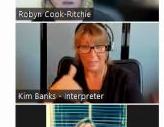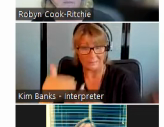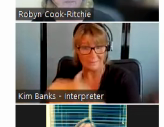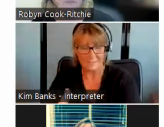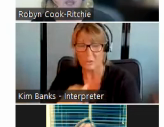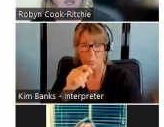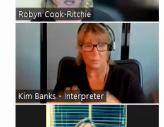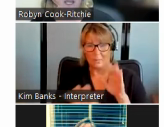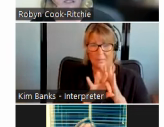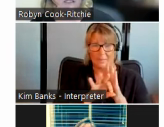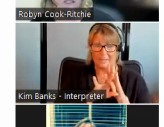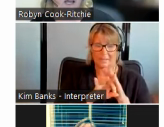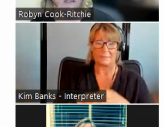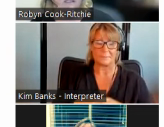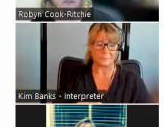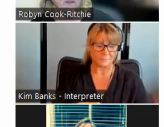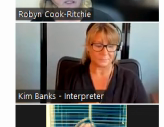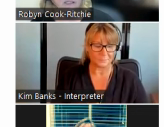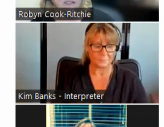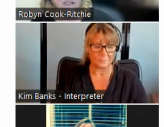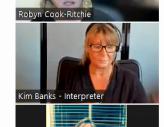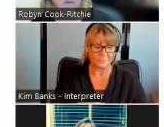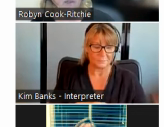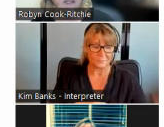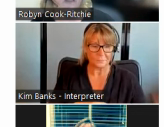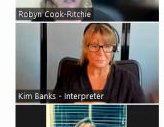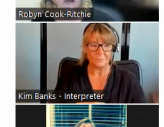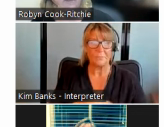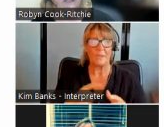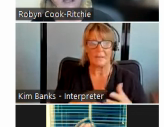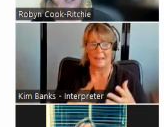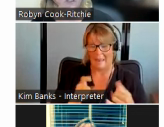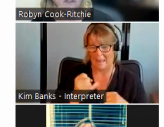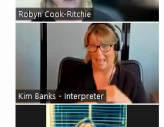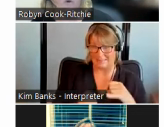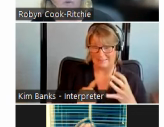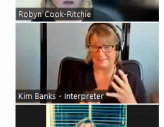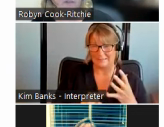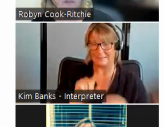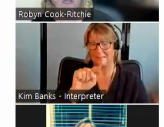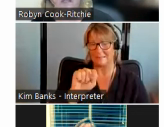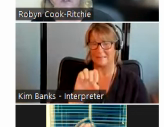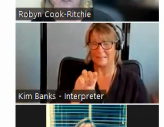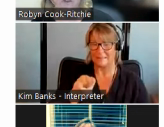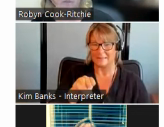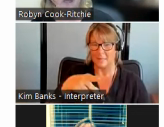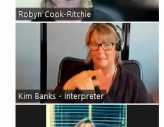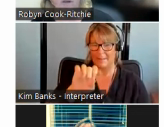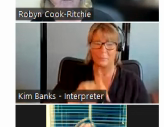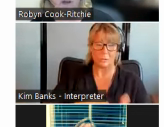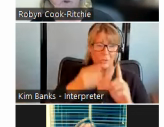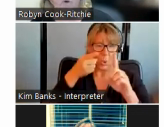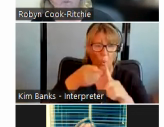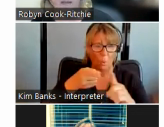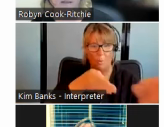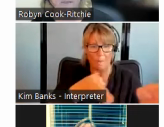select that. And last but not least is the template. And the template is actually the goal path. So you're going to pick one